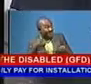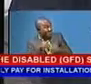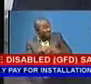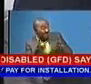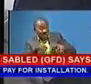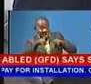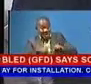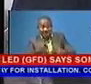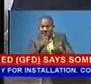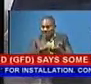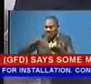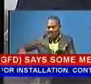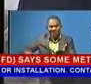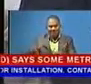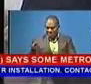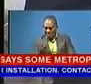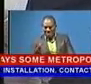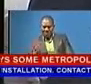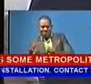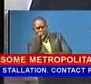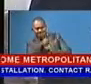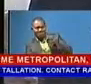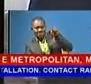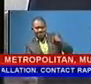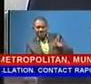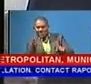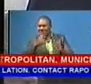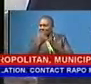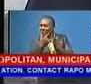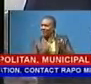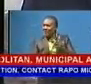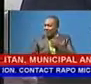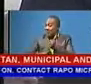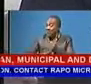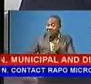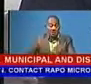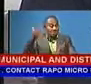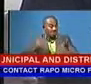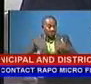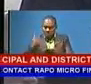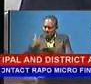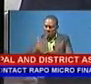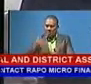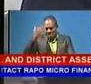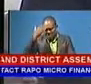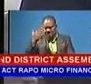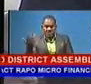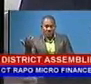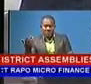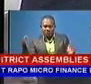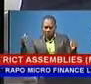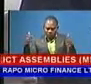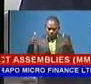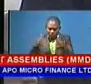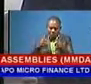those he says he is not relying on. Now this list will assist the court in ascertaining the case for the petitioners, which has narrowed